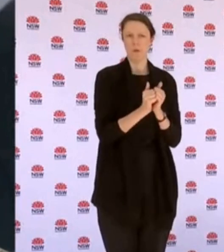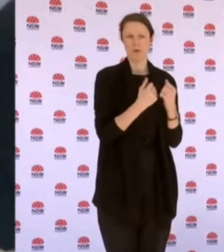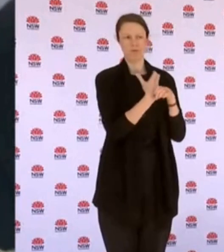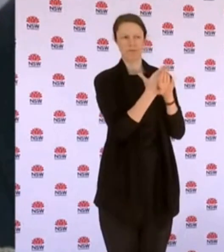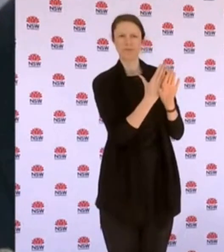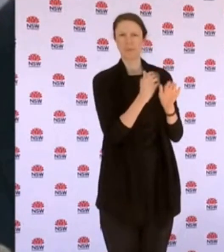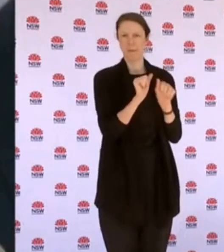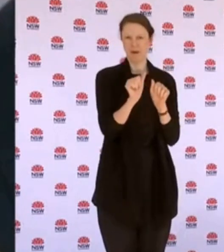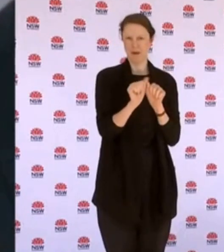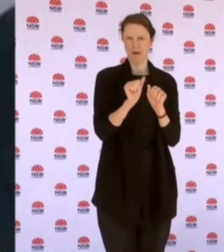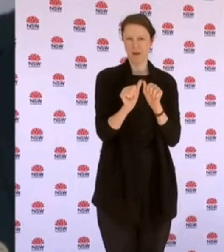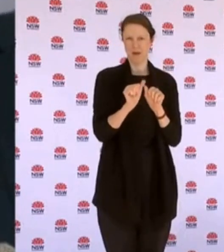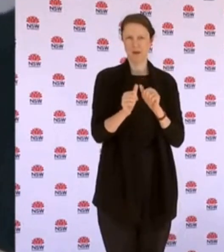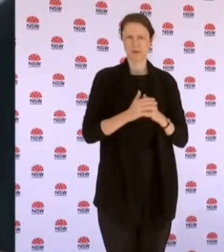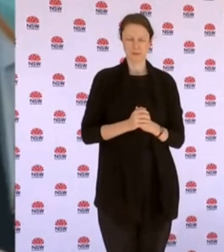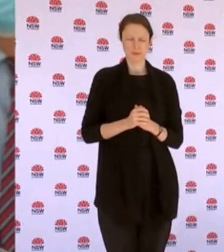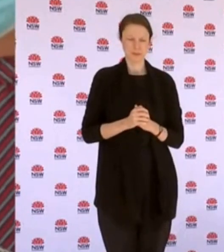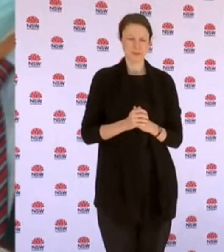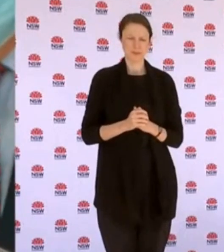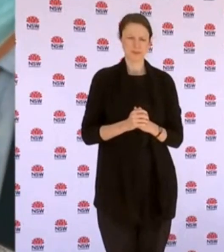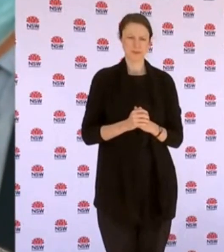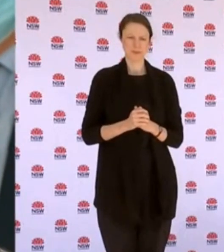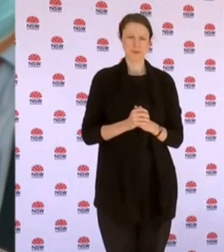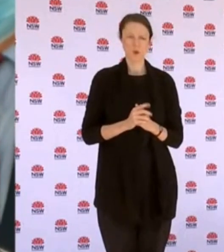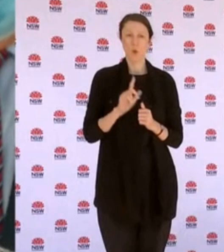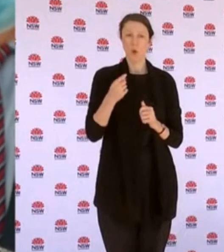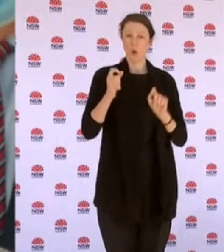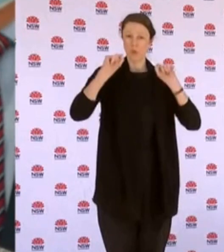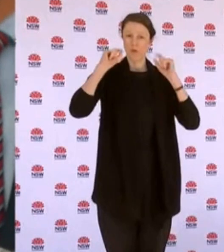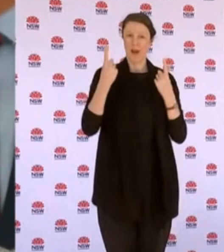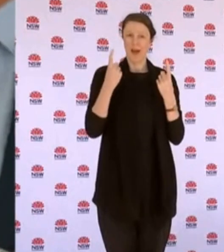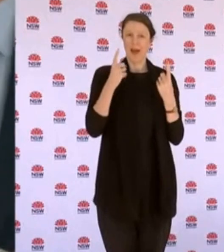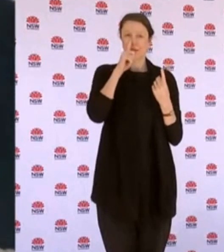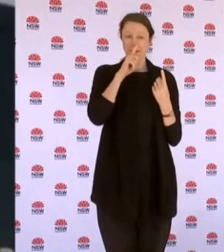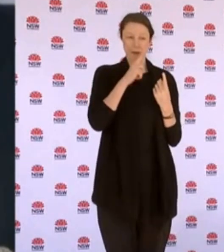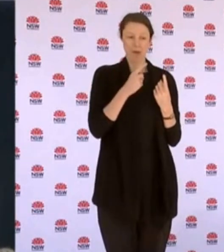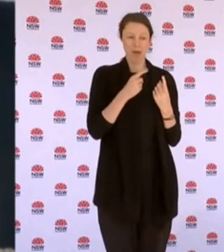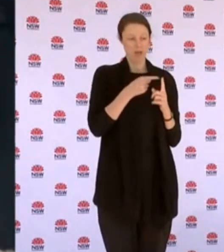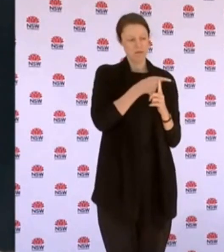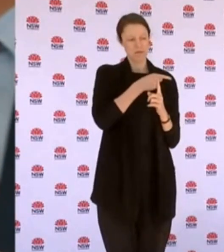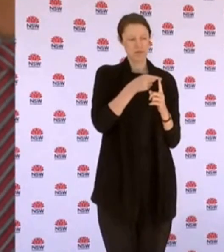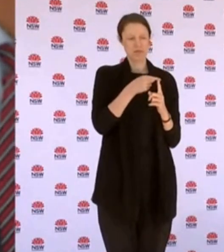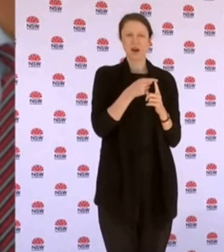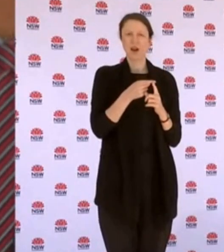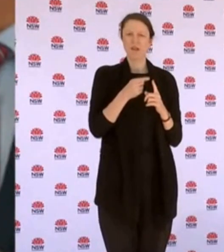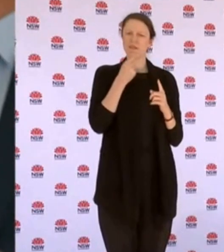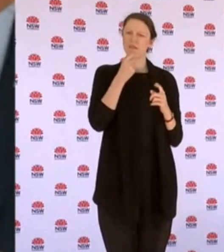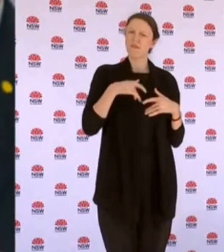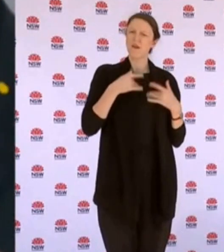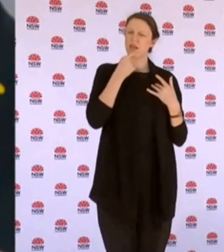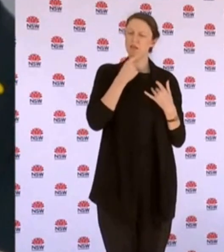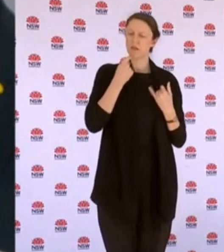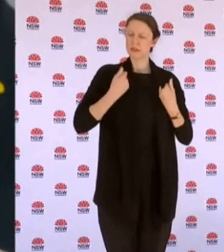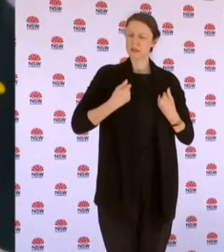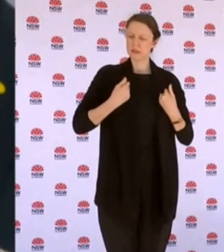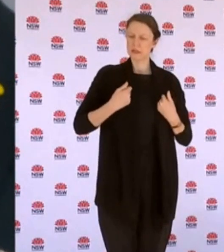been out with symptoms, and what they've been is in chemists or gone to doctors. Now, obviously, we have